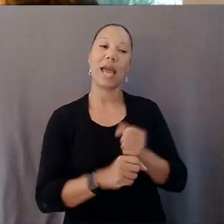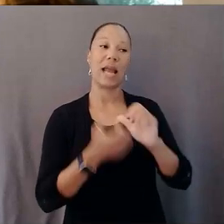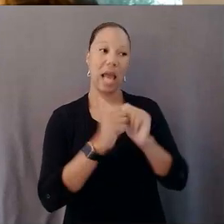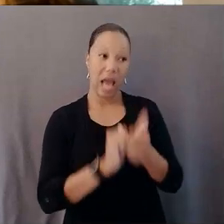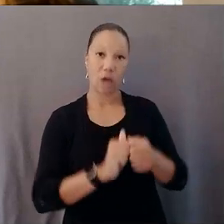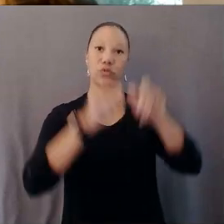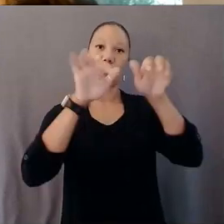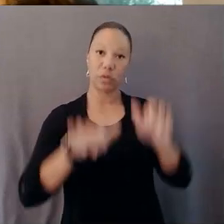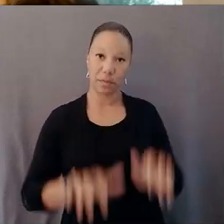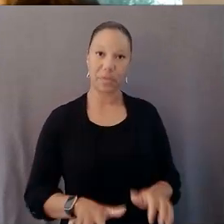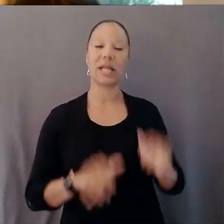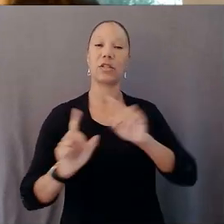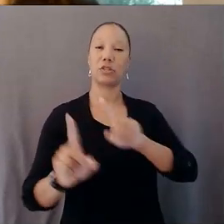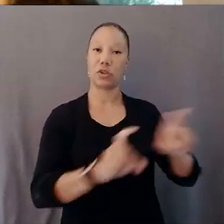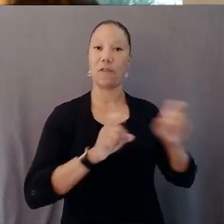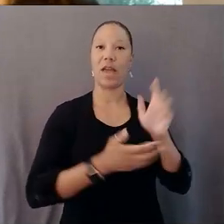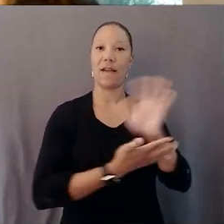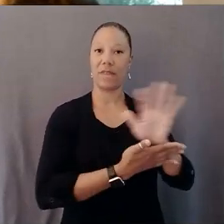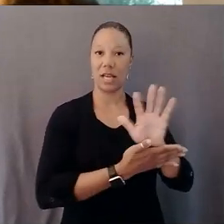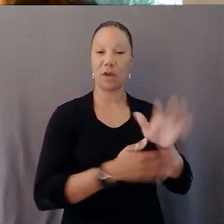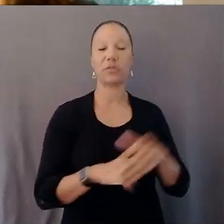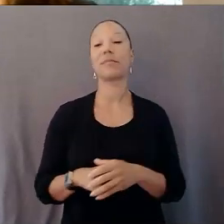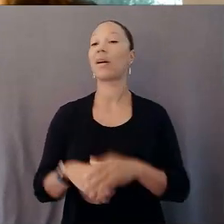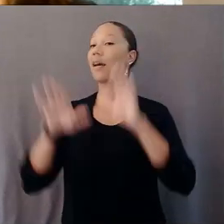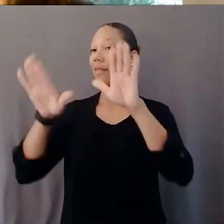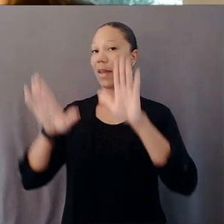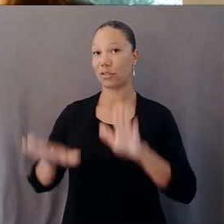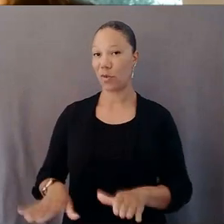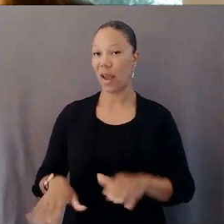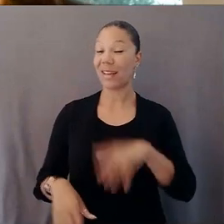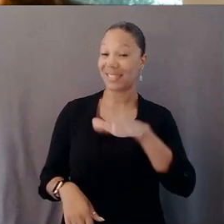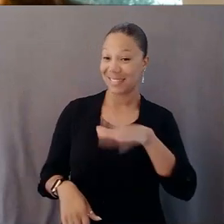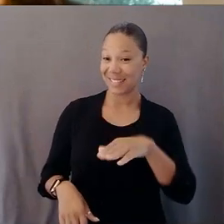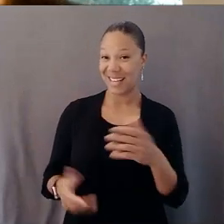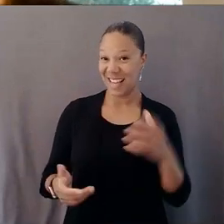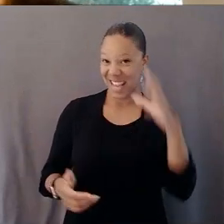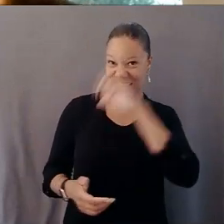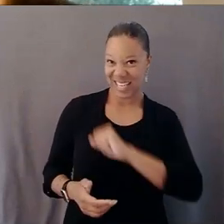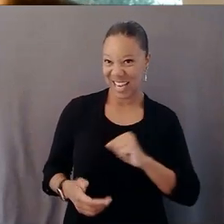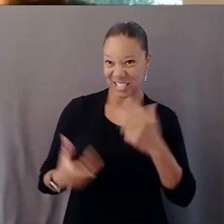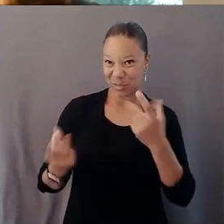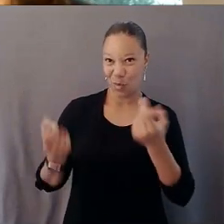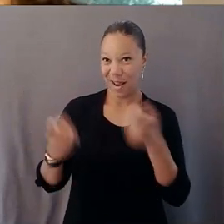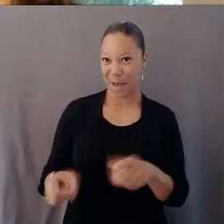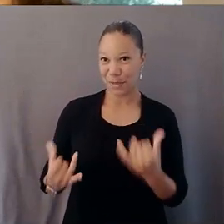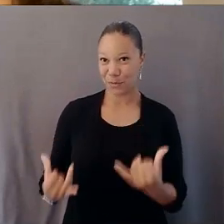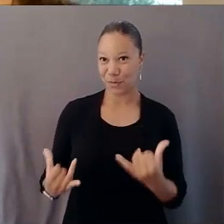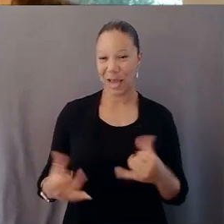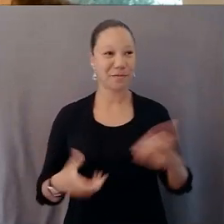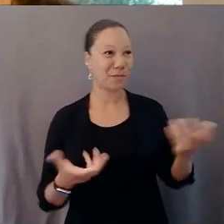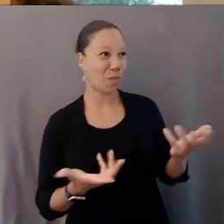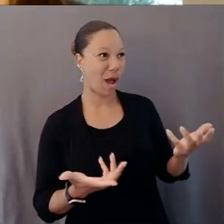completing the survey. That's great. Sunday, guess what we received today? What? We